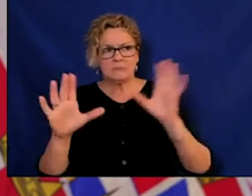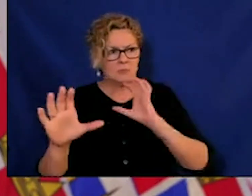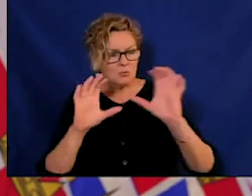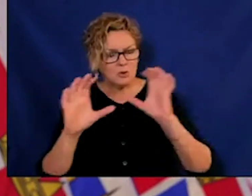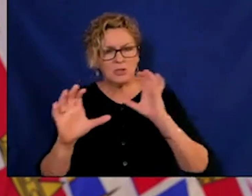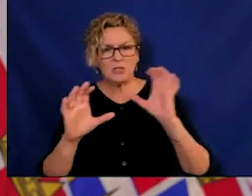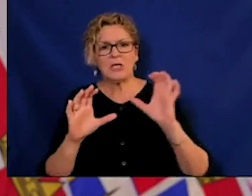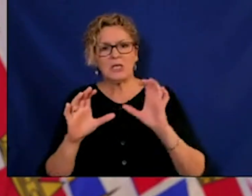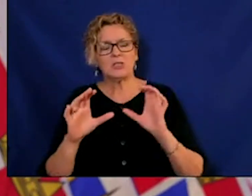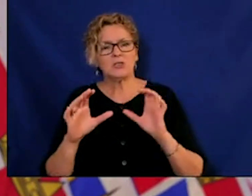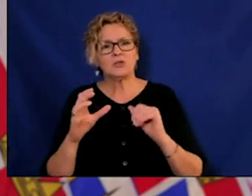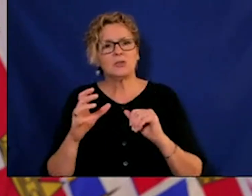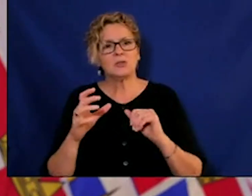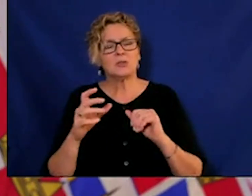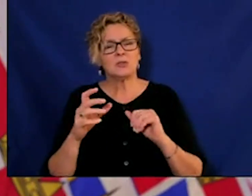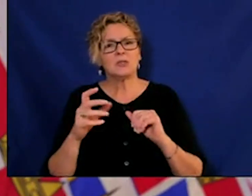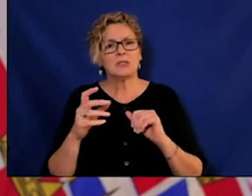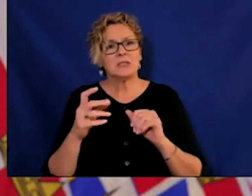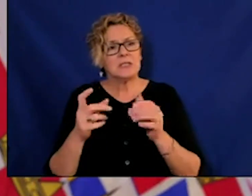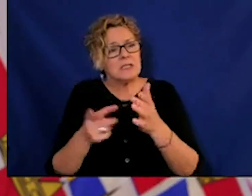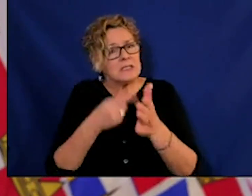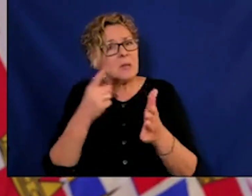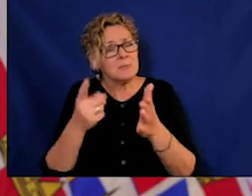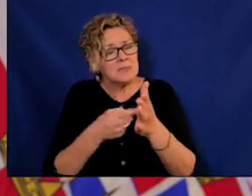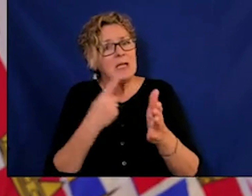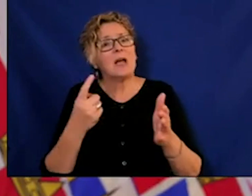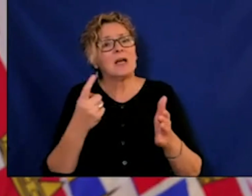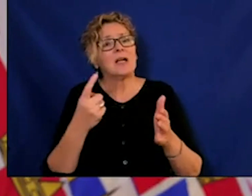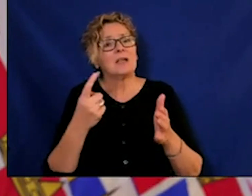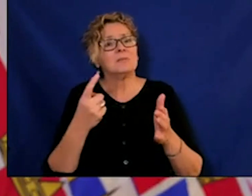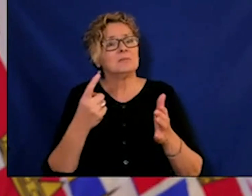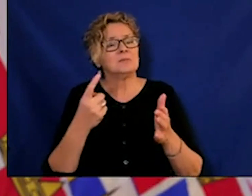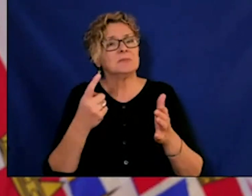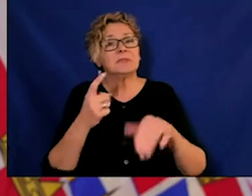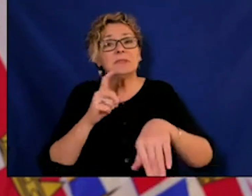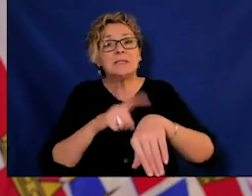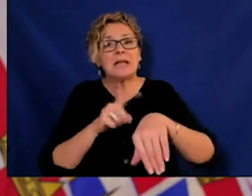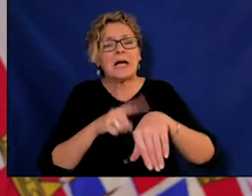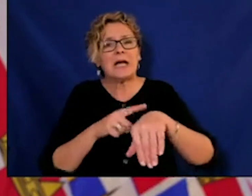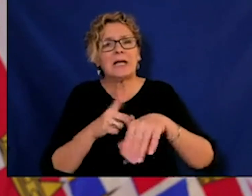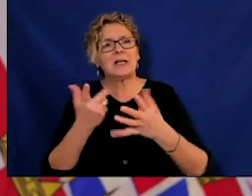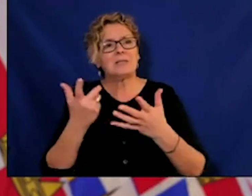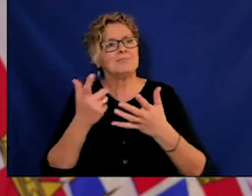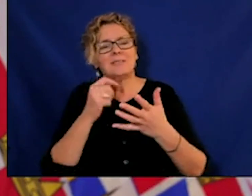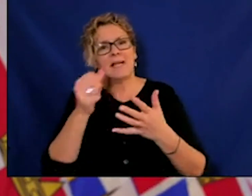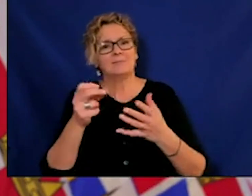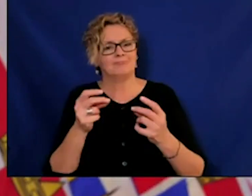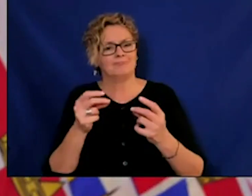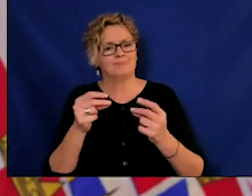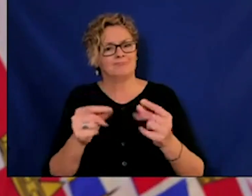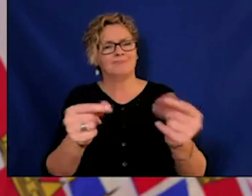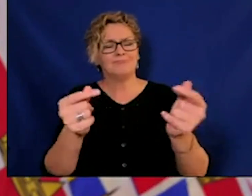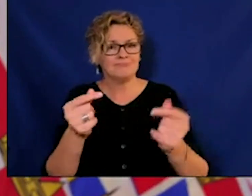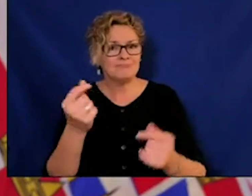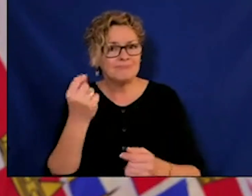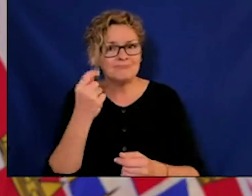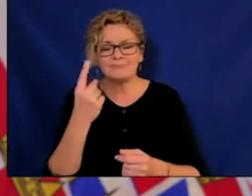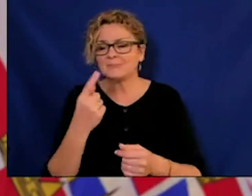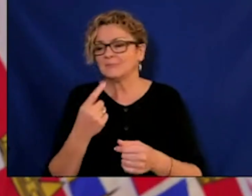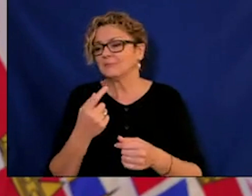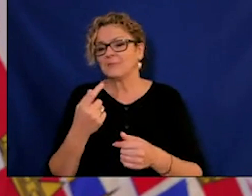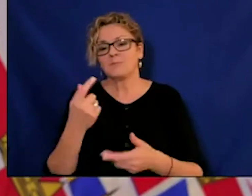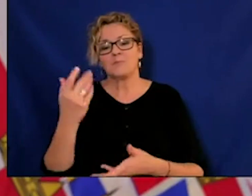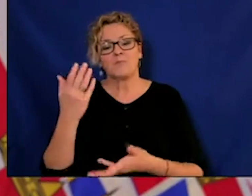are making progress in terms of catching up. Sometimes it's a challenge because it may take time before somebody is tested, before